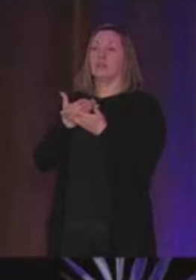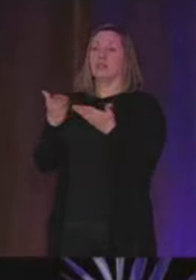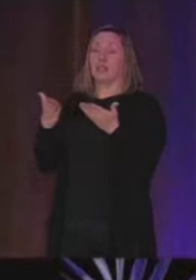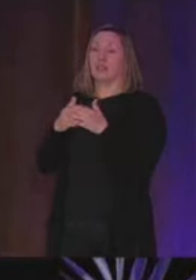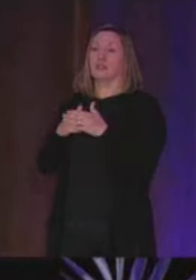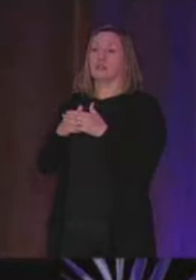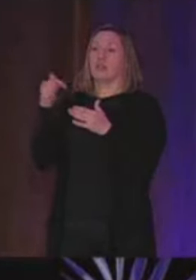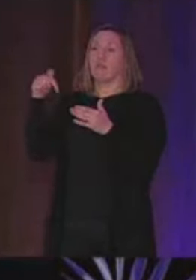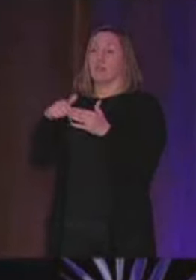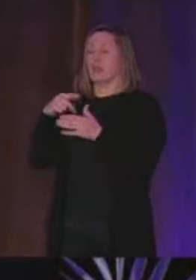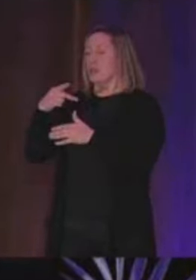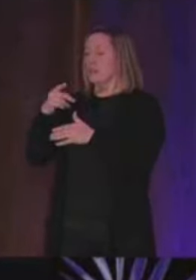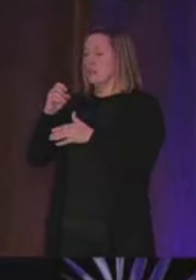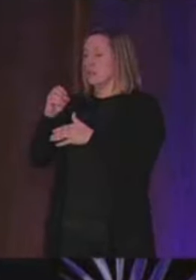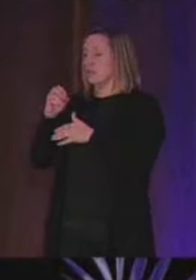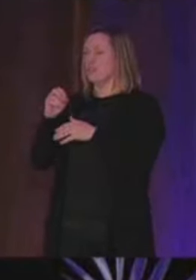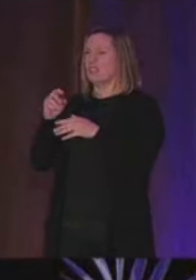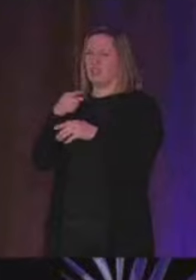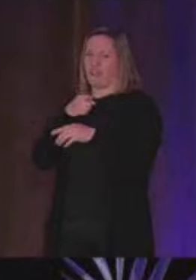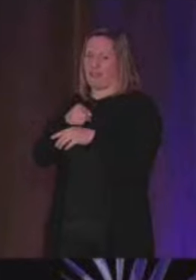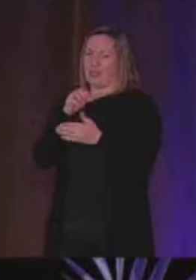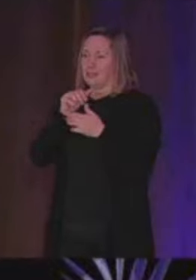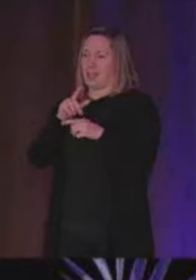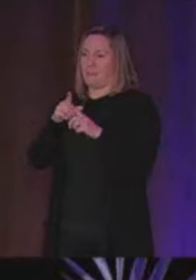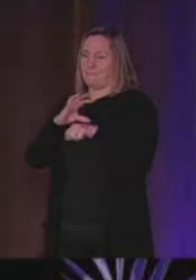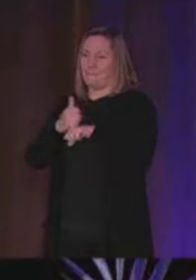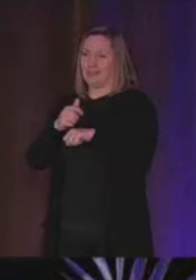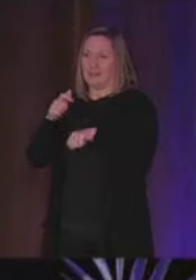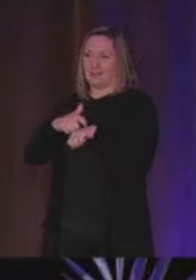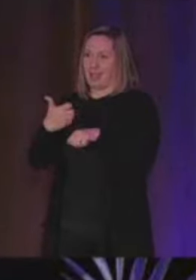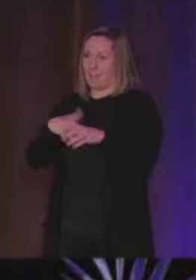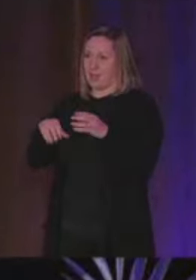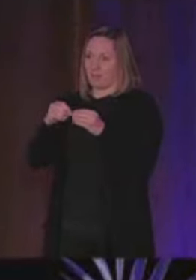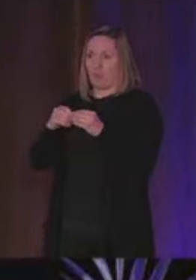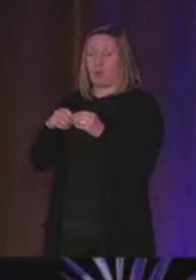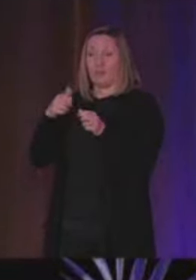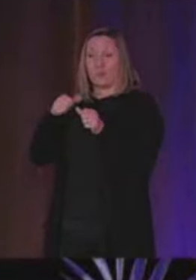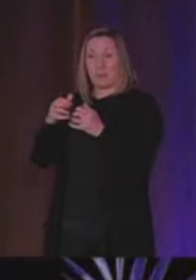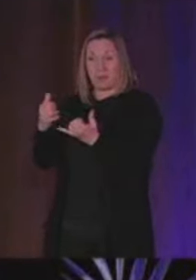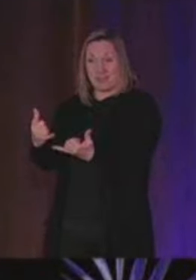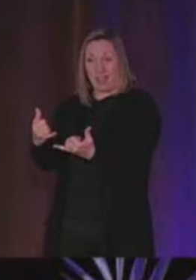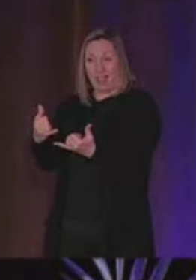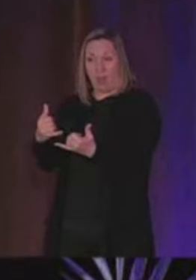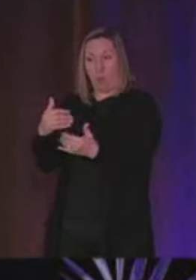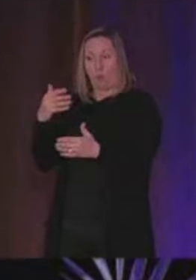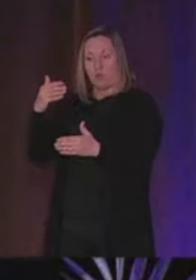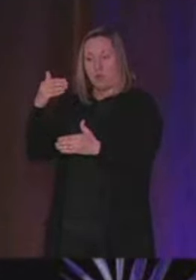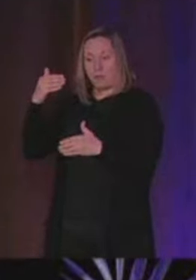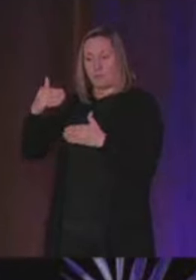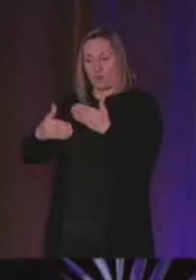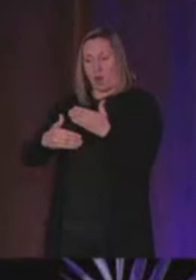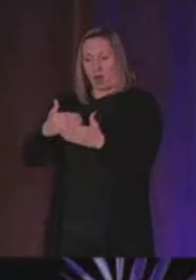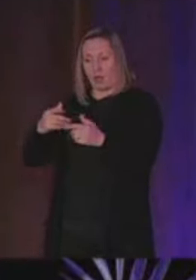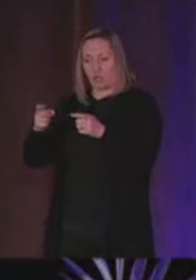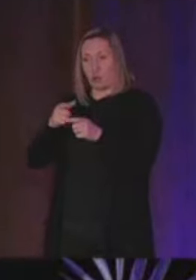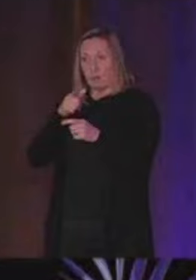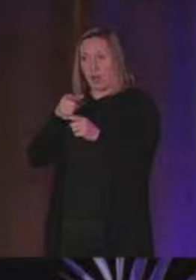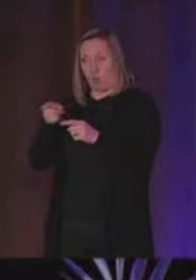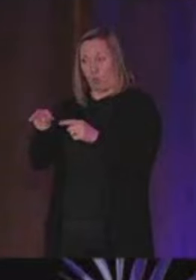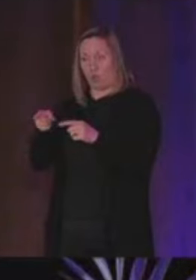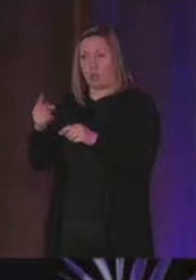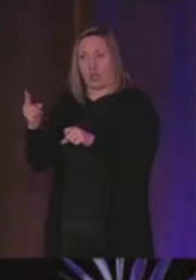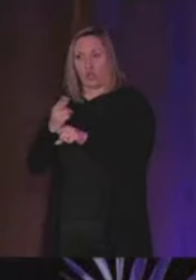this parameter is not based on time anymore. As remember, now the progress is controlled by the user's scroll.